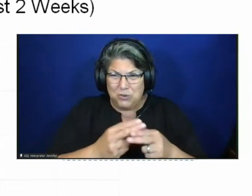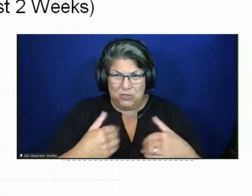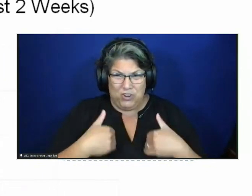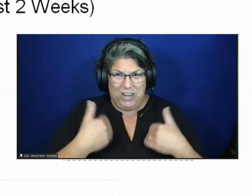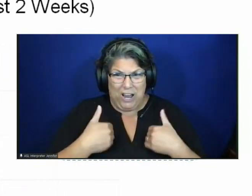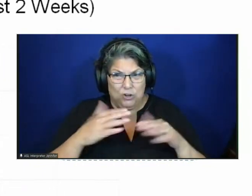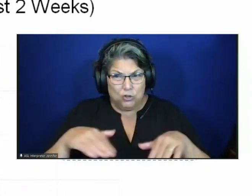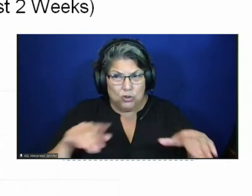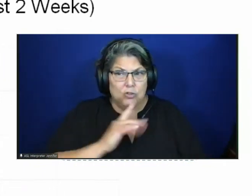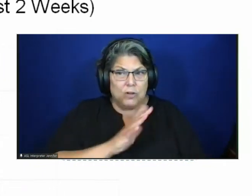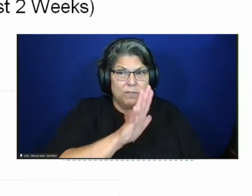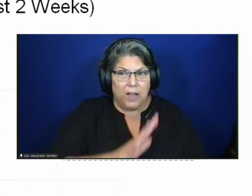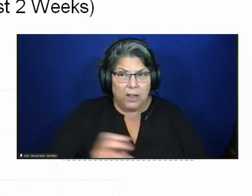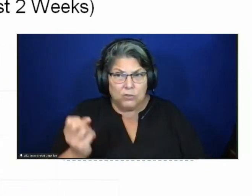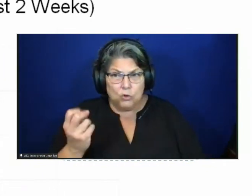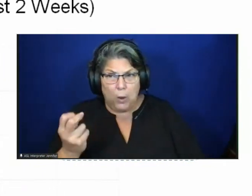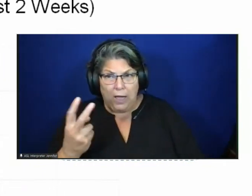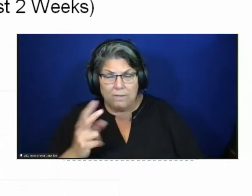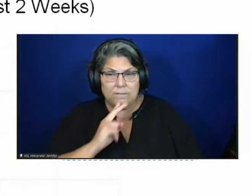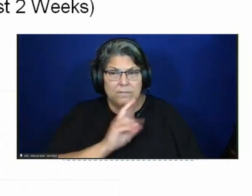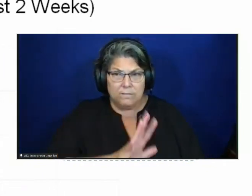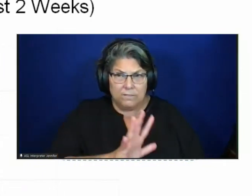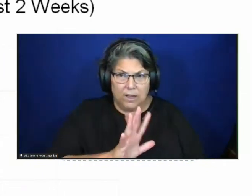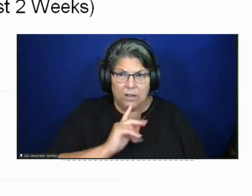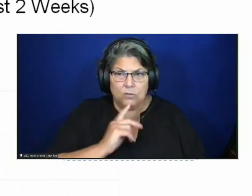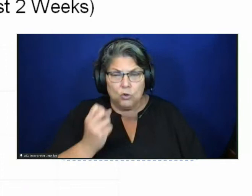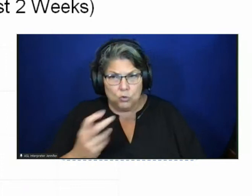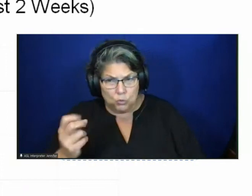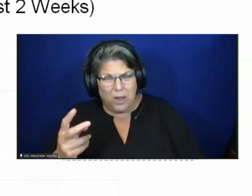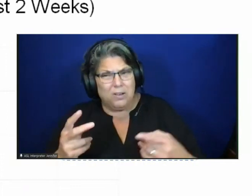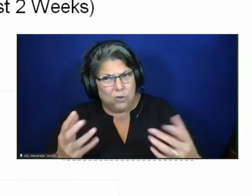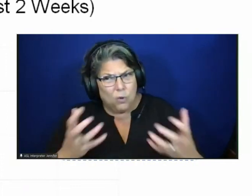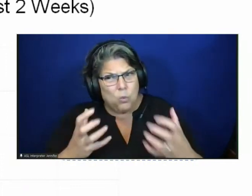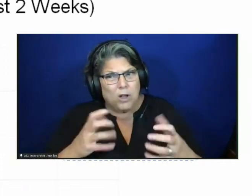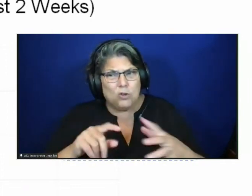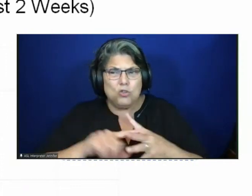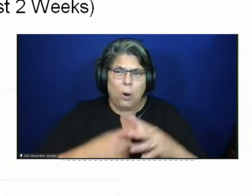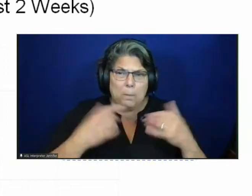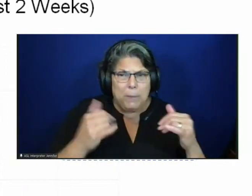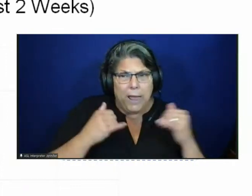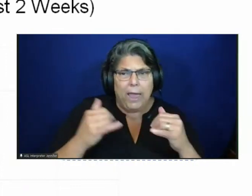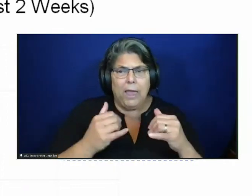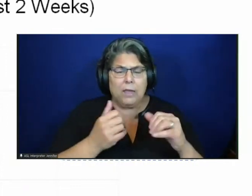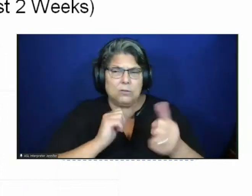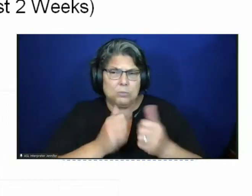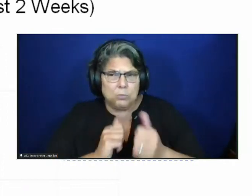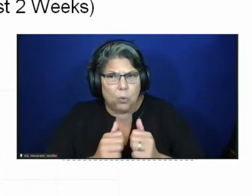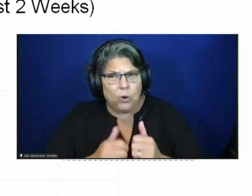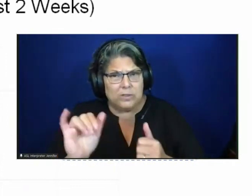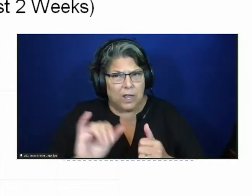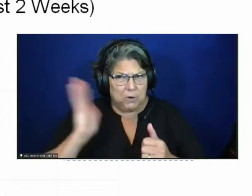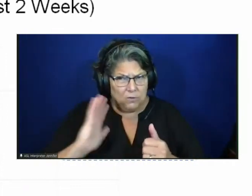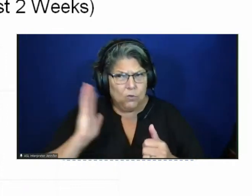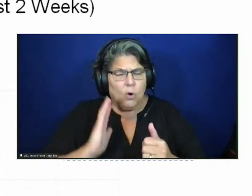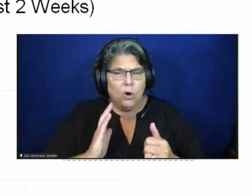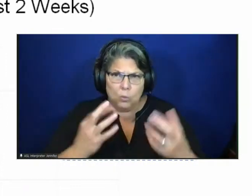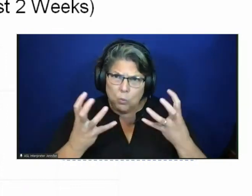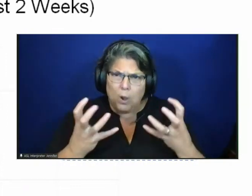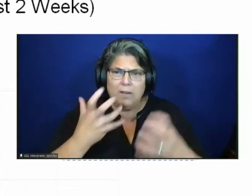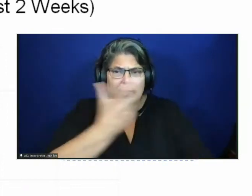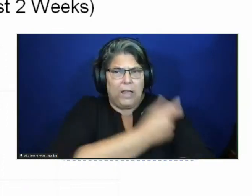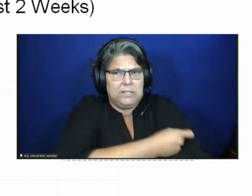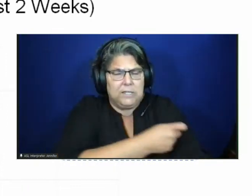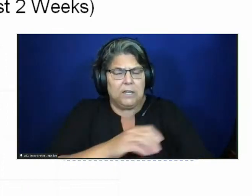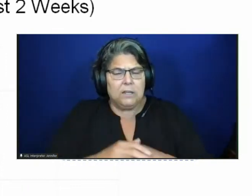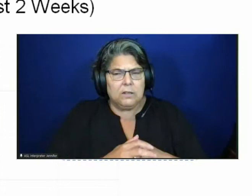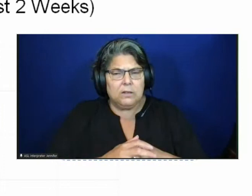anxiously awaiting their turn so their lives can return to normal and they can enjoy play and sports as they used to. And then also the